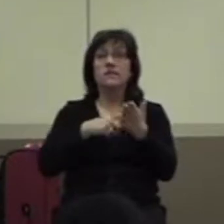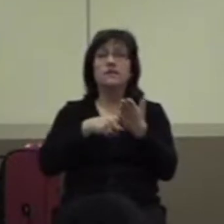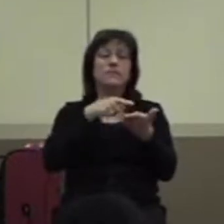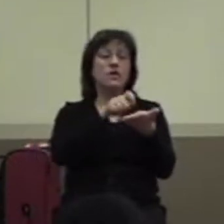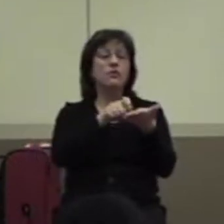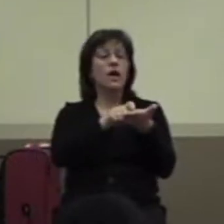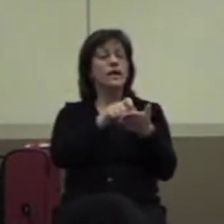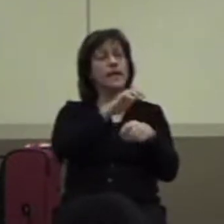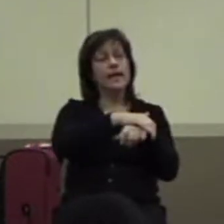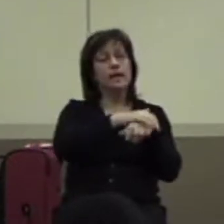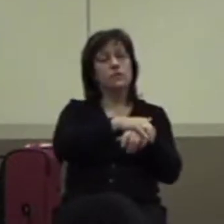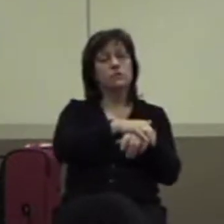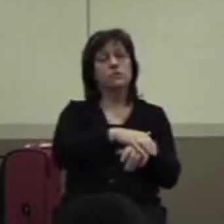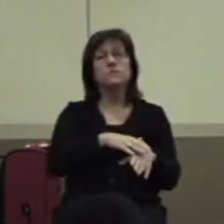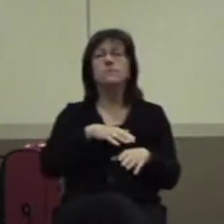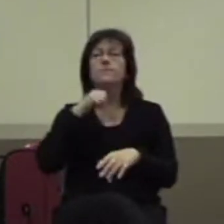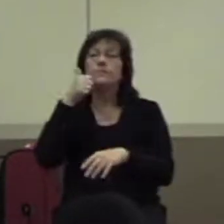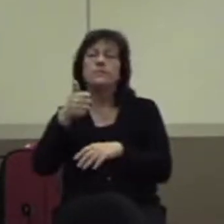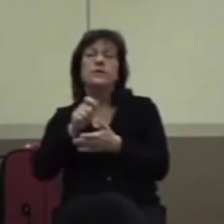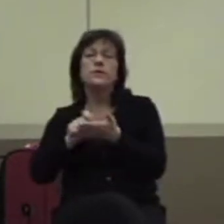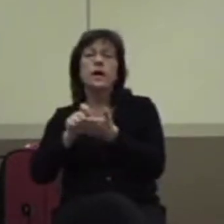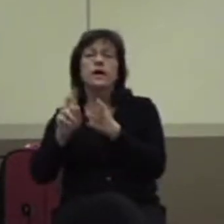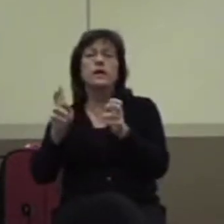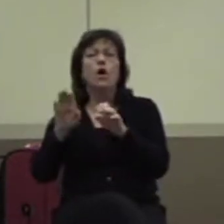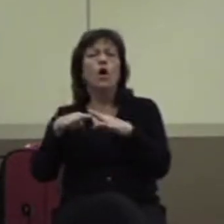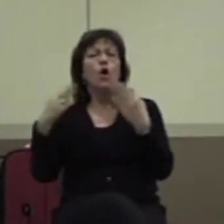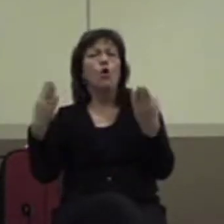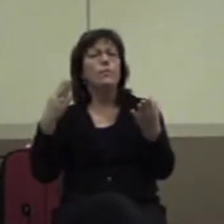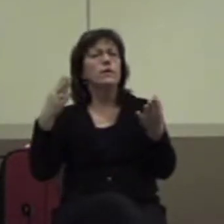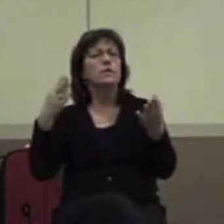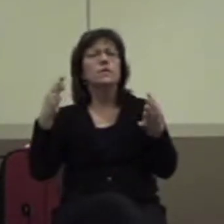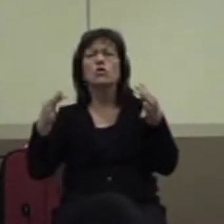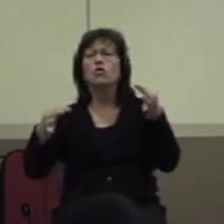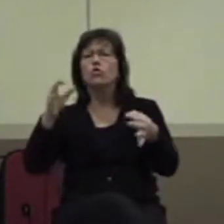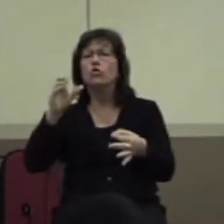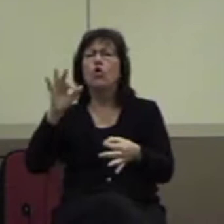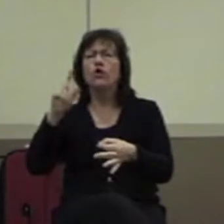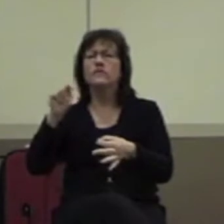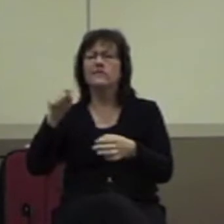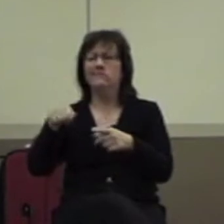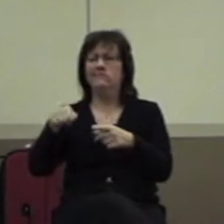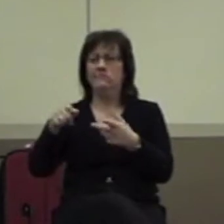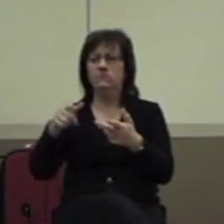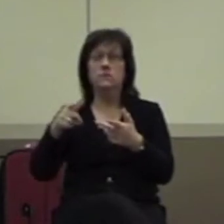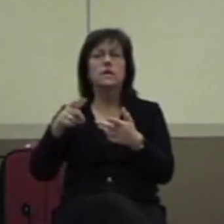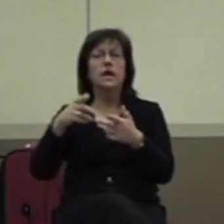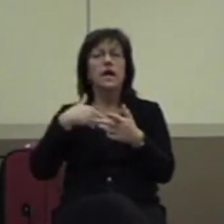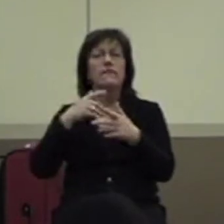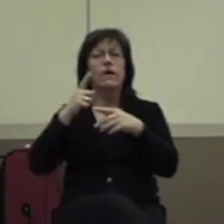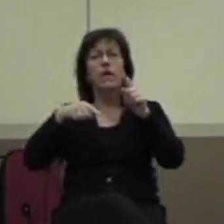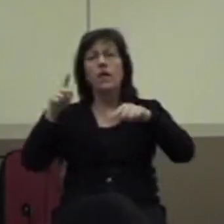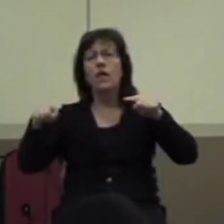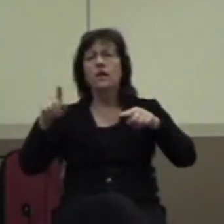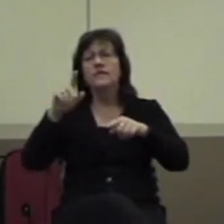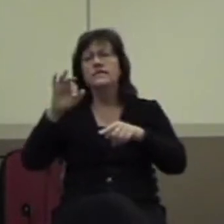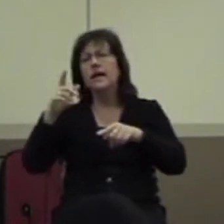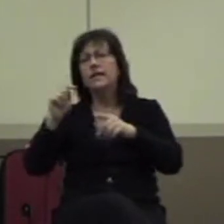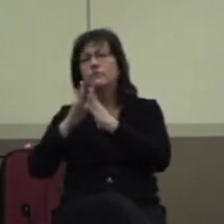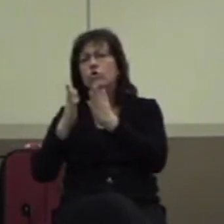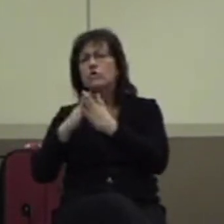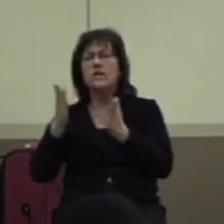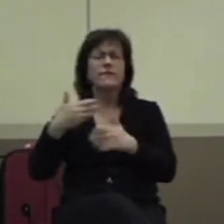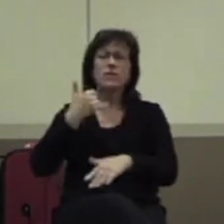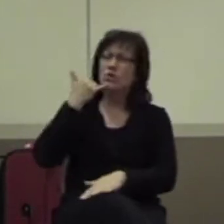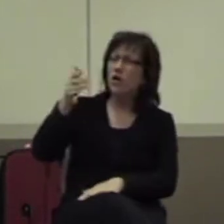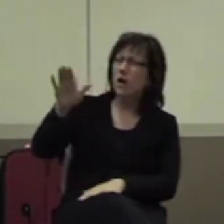write English, and then the next day they'd write open court. And open court has all kinds of textbooks, so then I'd have to call the teacher